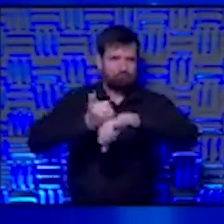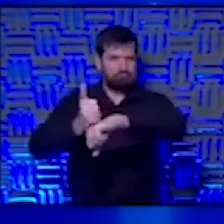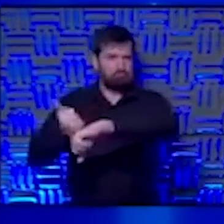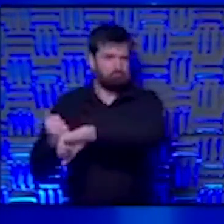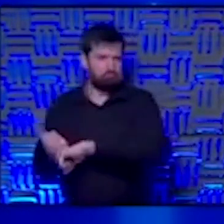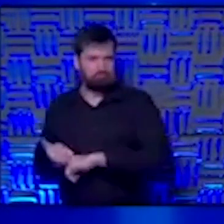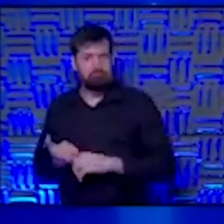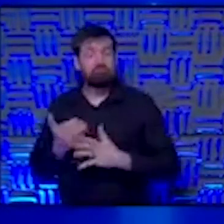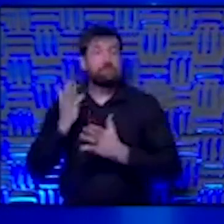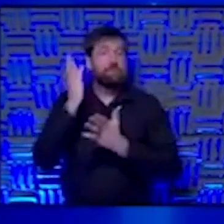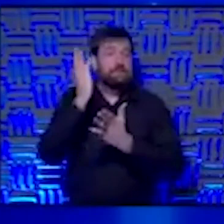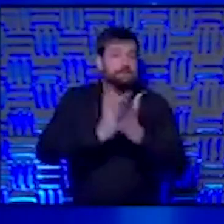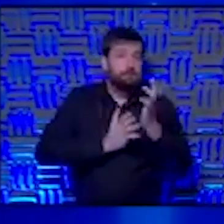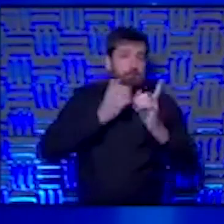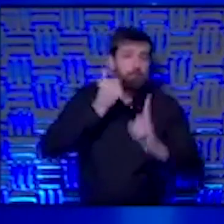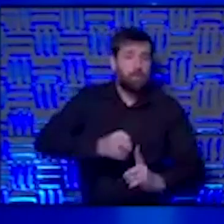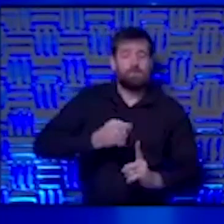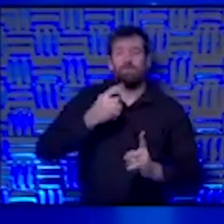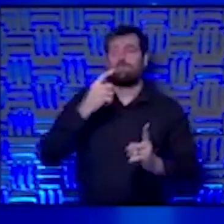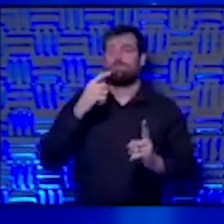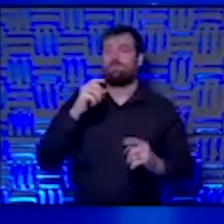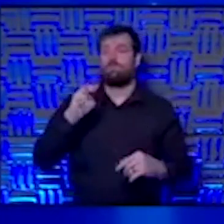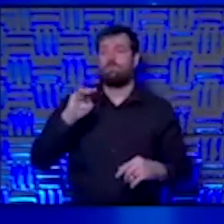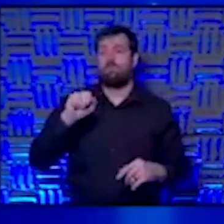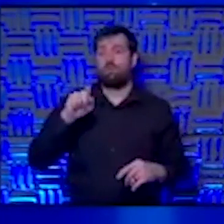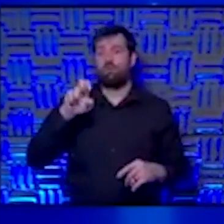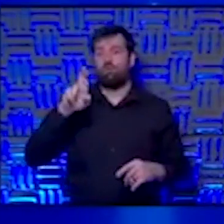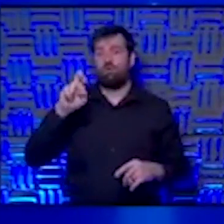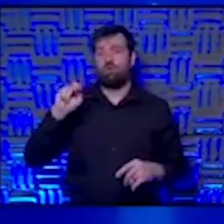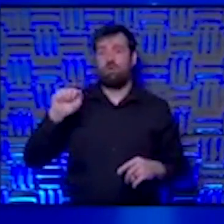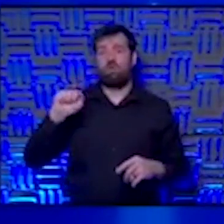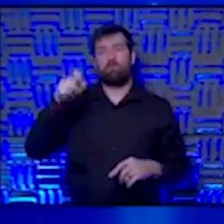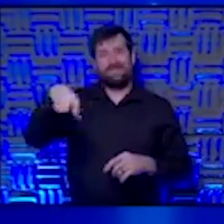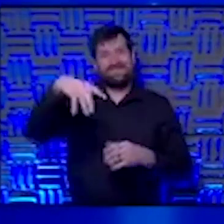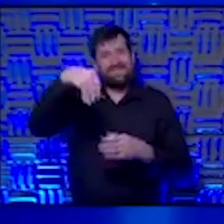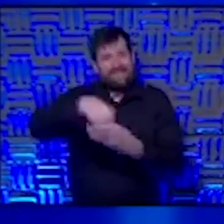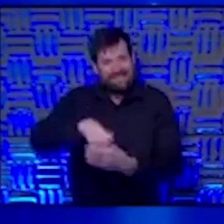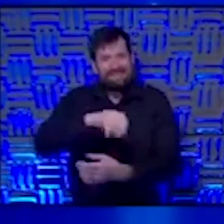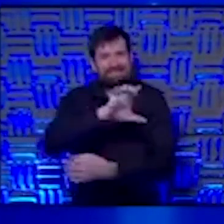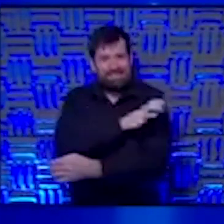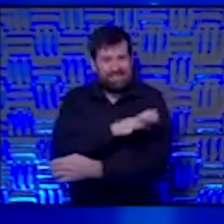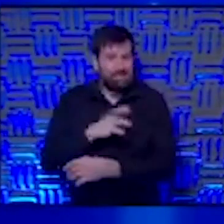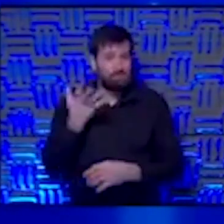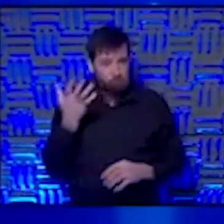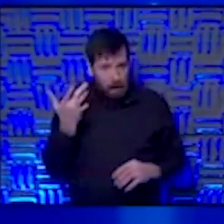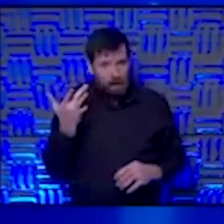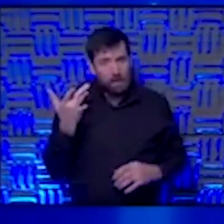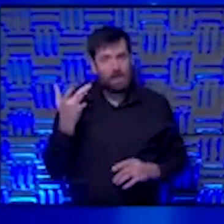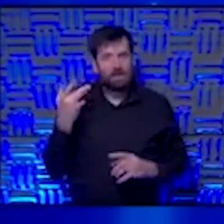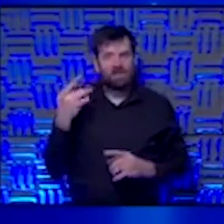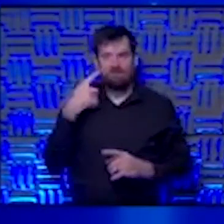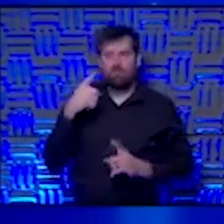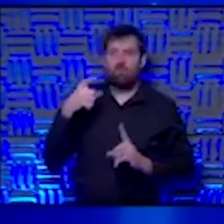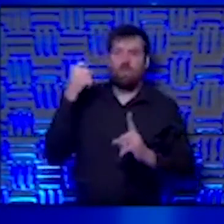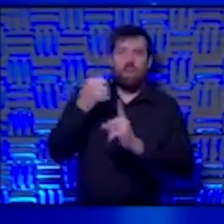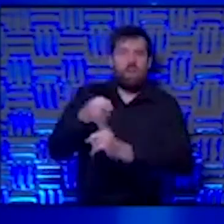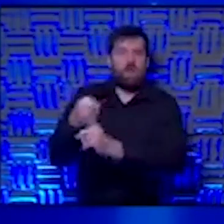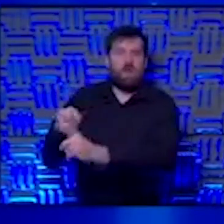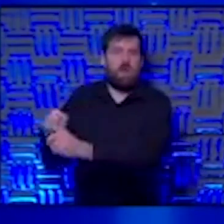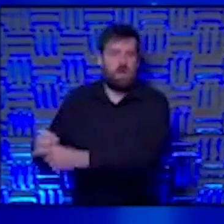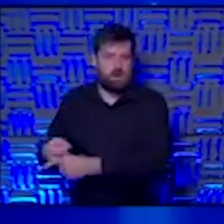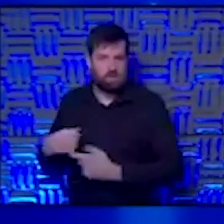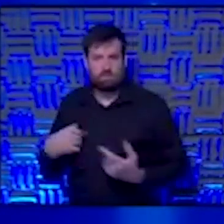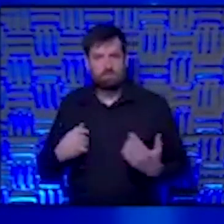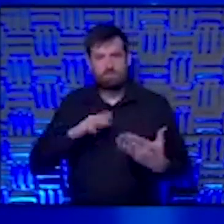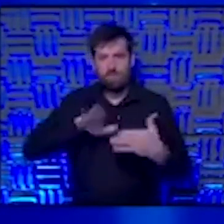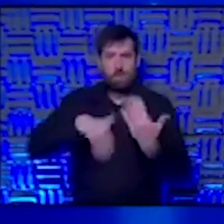Because at some point, especially with the Moderna vaccine, this needs to be carried out in clinics, because that's the only way to get to this population. To say, oh, we're going to have all